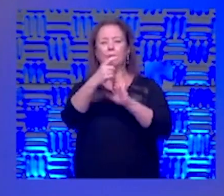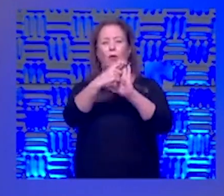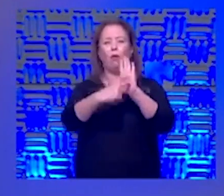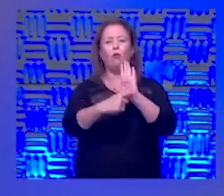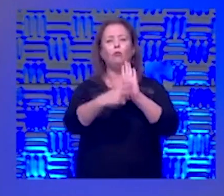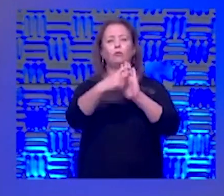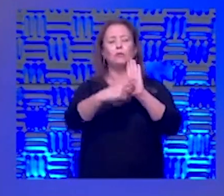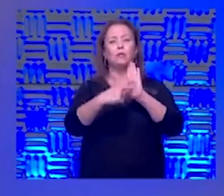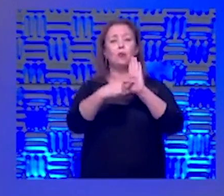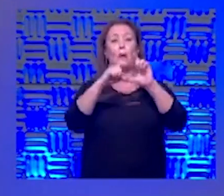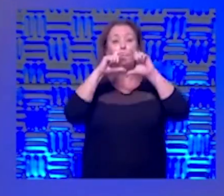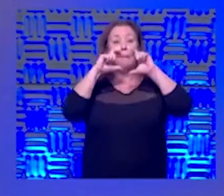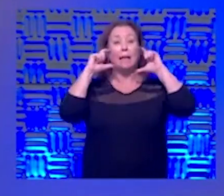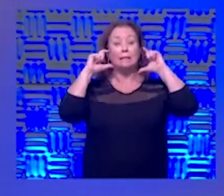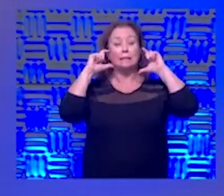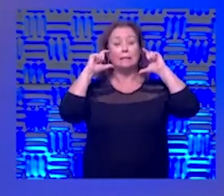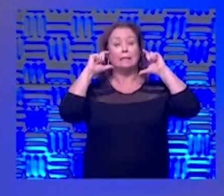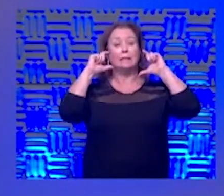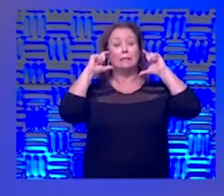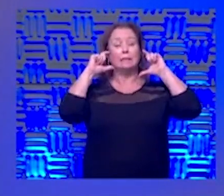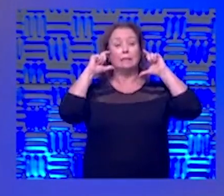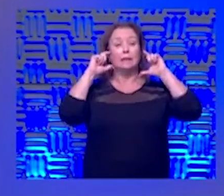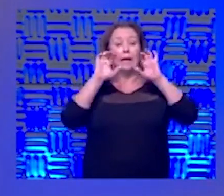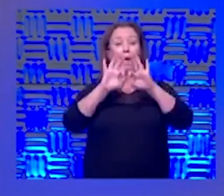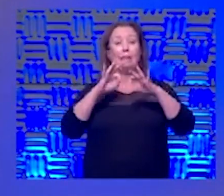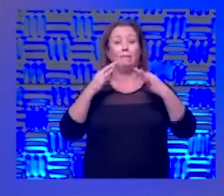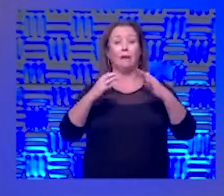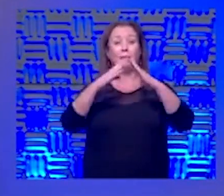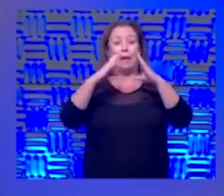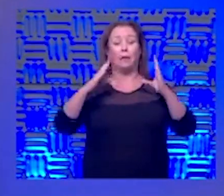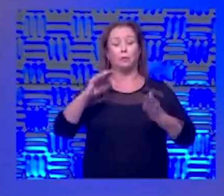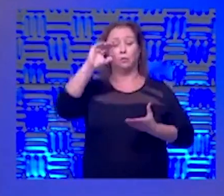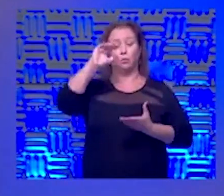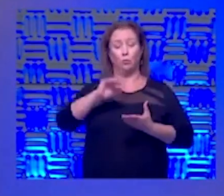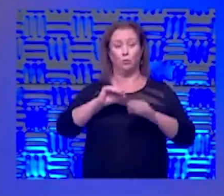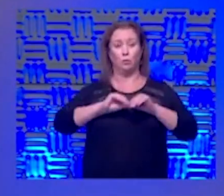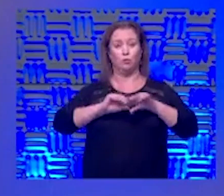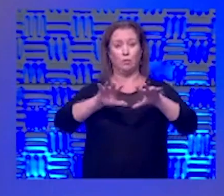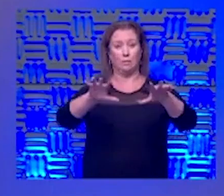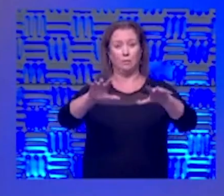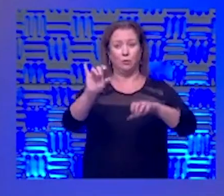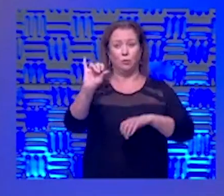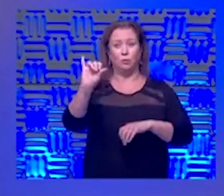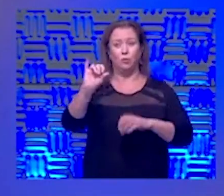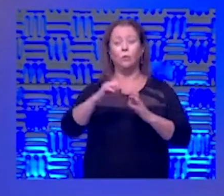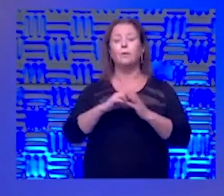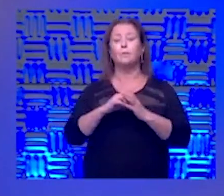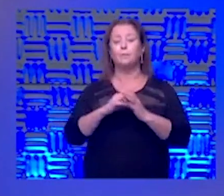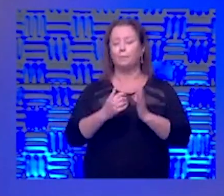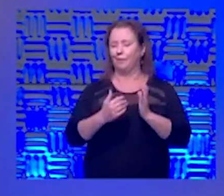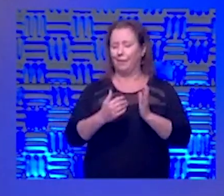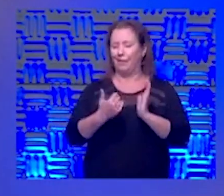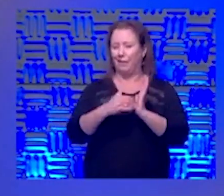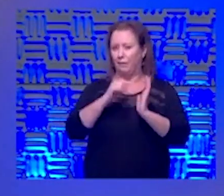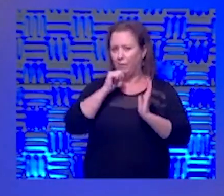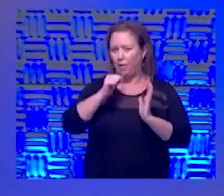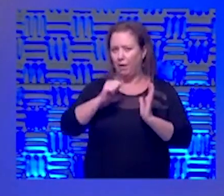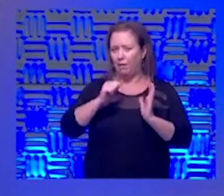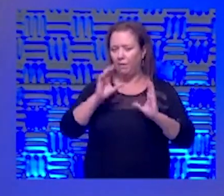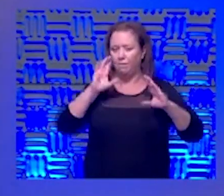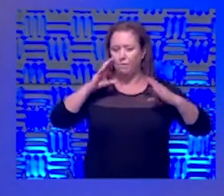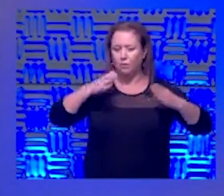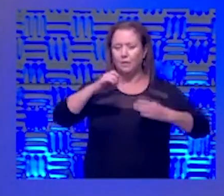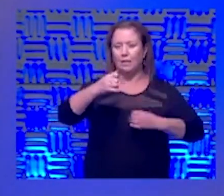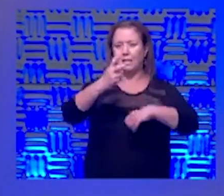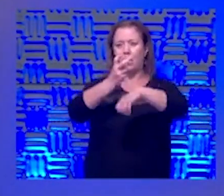show even mask wearing in the family household reduces transmission as well. Again, we haven't really focused on that and addressed it because